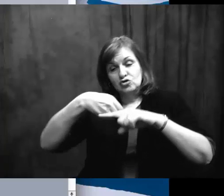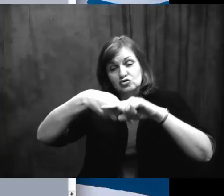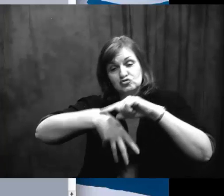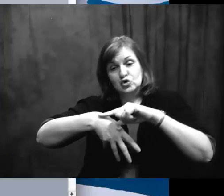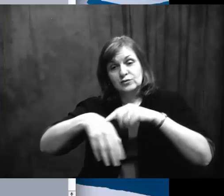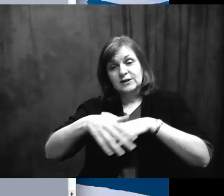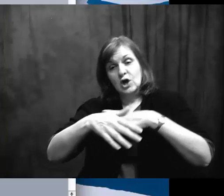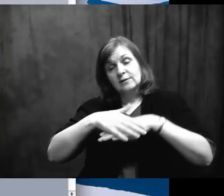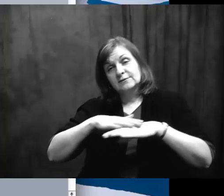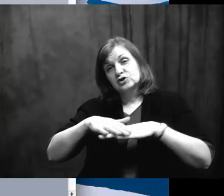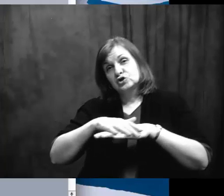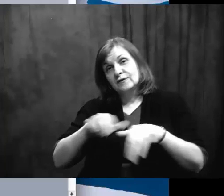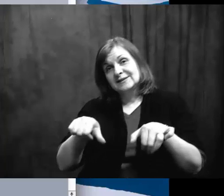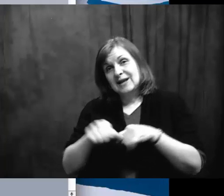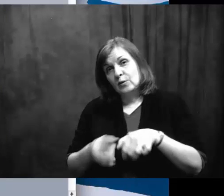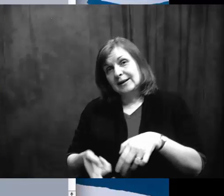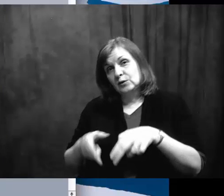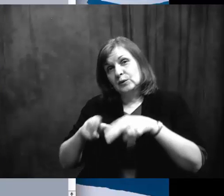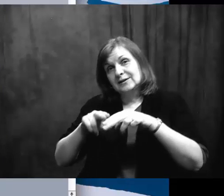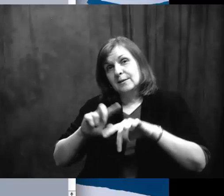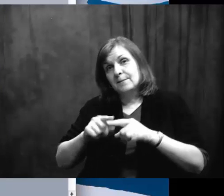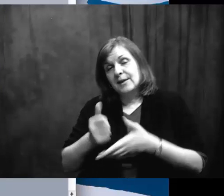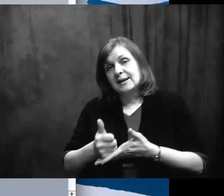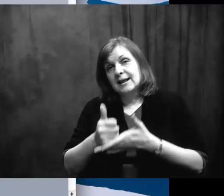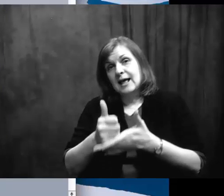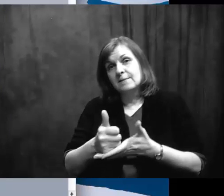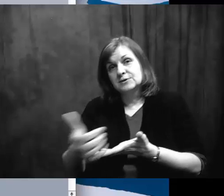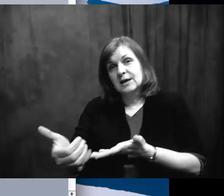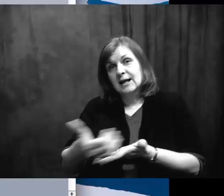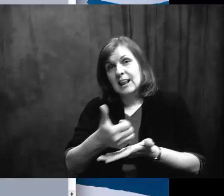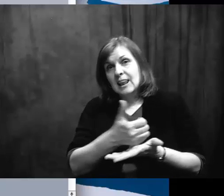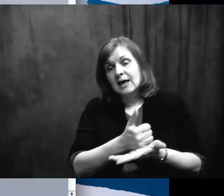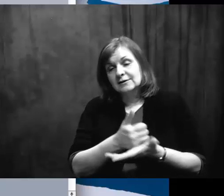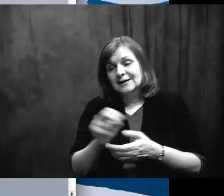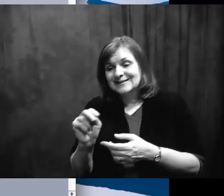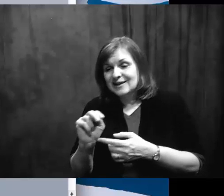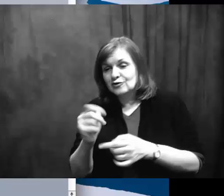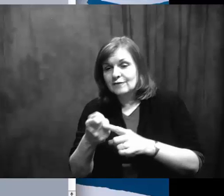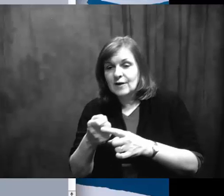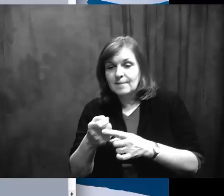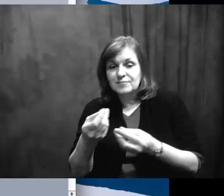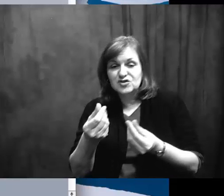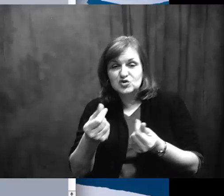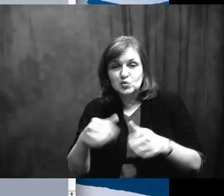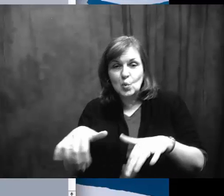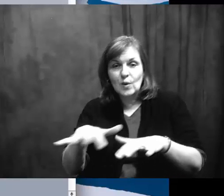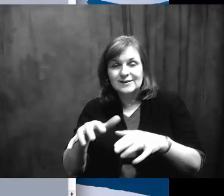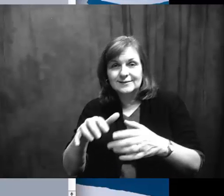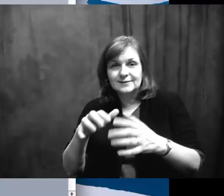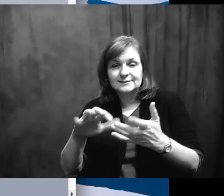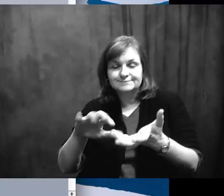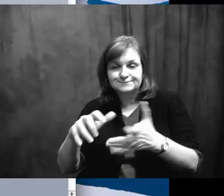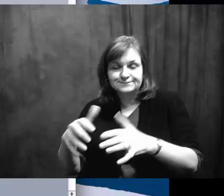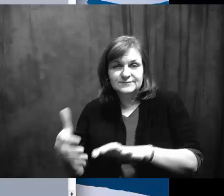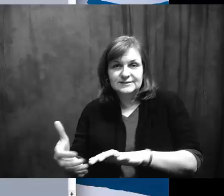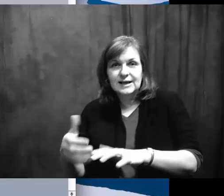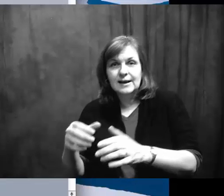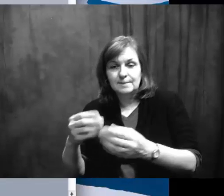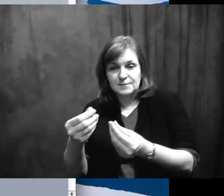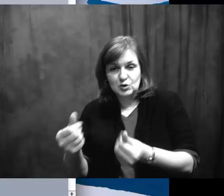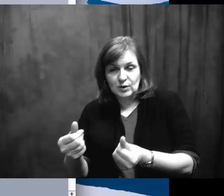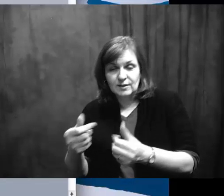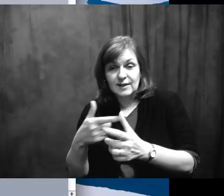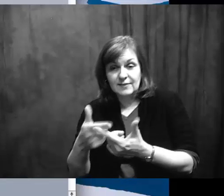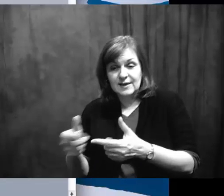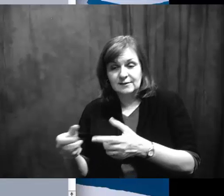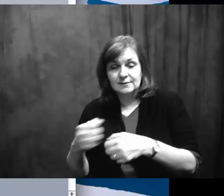root. But what they're really looking to do is help to collect the nitrogen from the decaying matters in the soil and make them